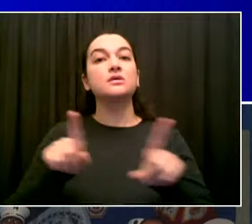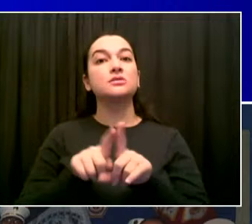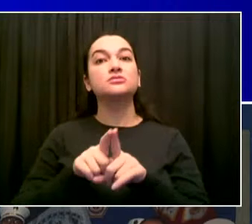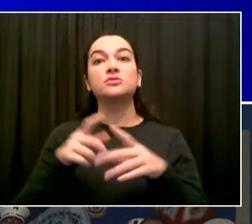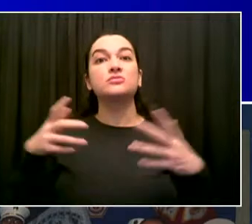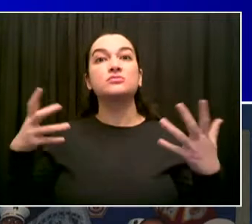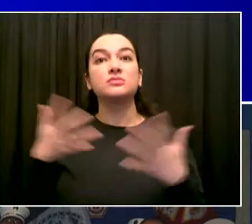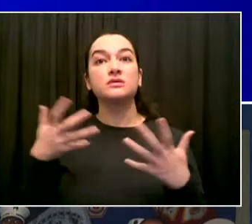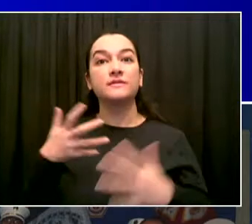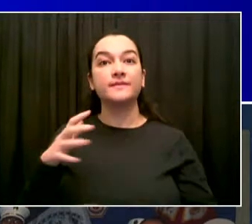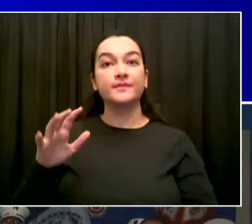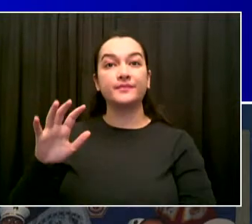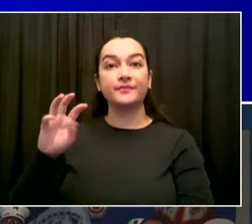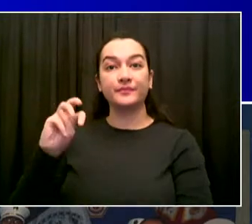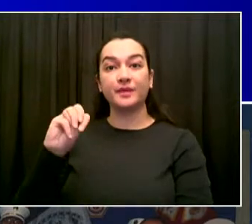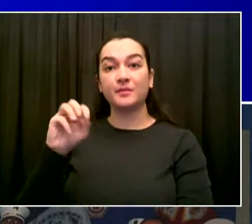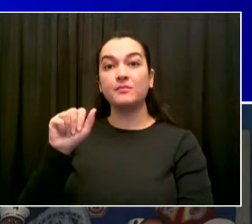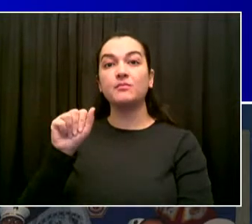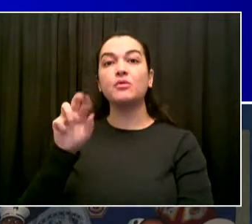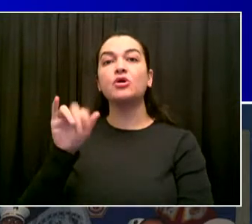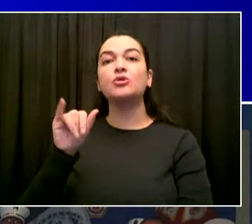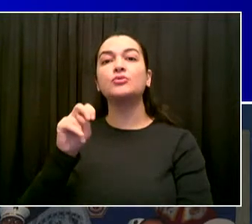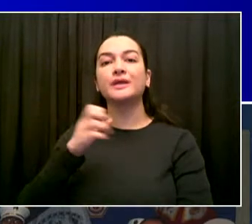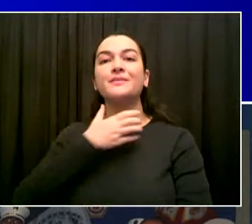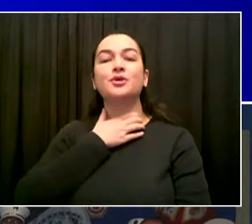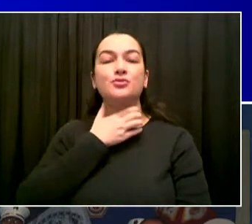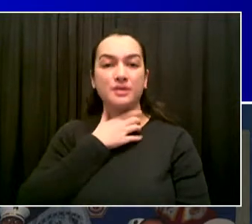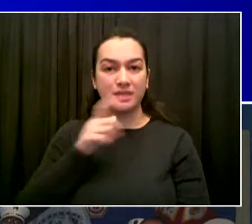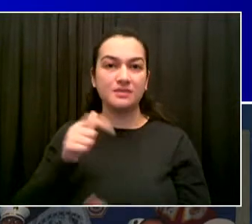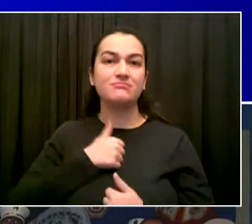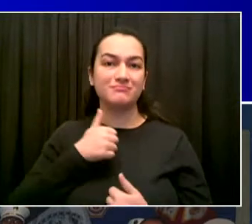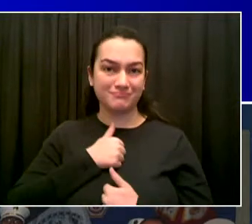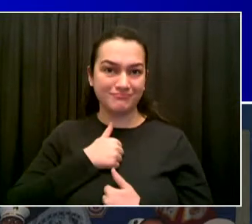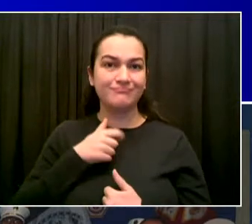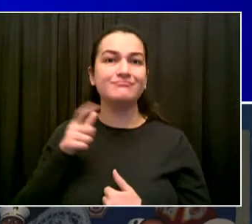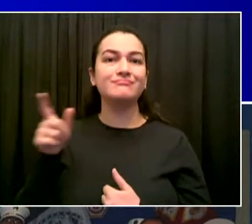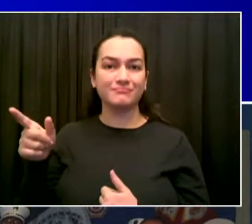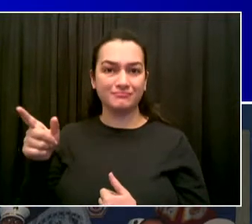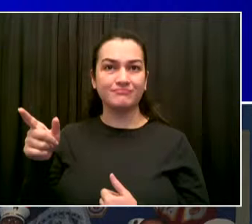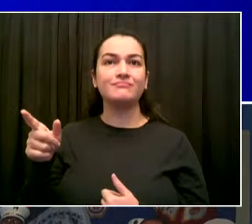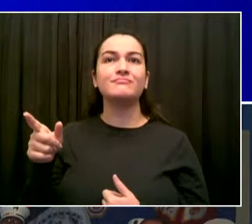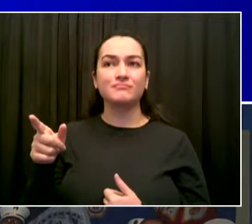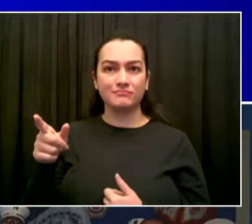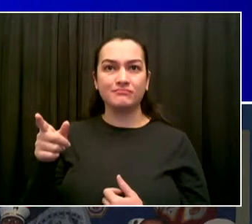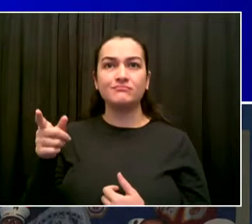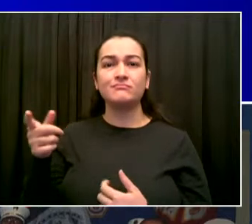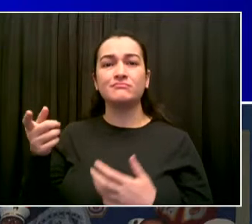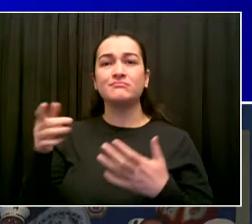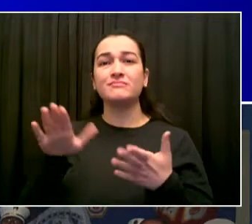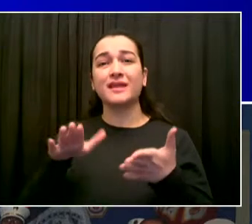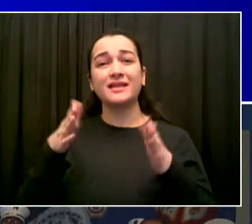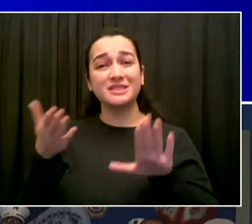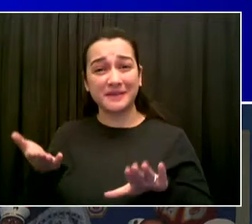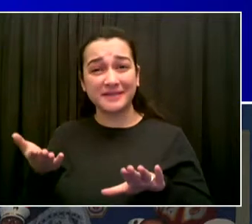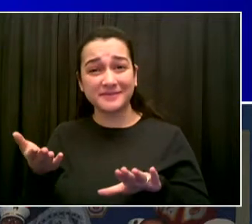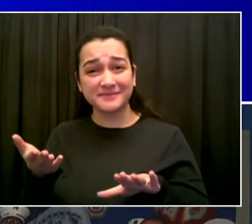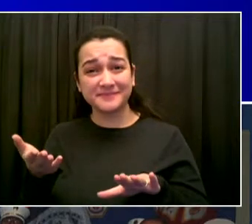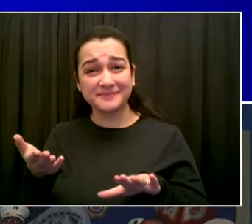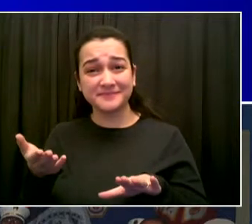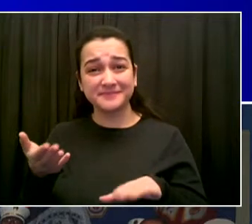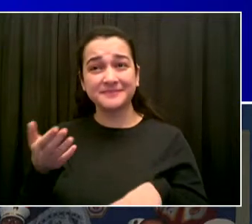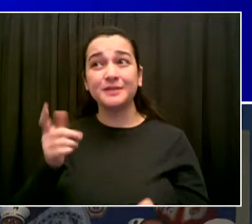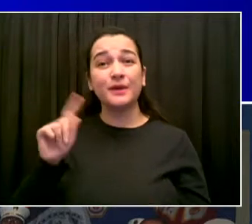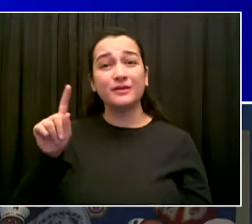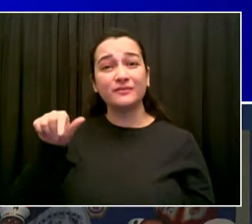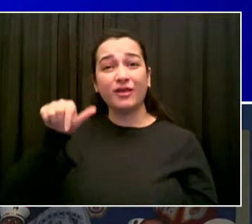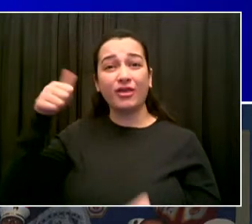tragically lost his life serving us overseas. So we will dedicate a plaque to him today in his memory, to keep